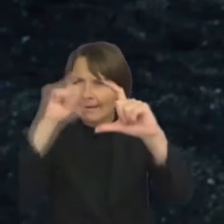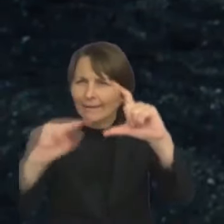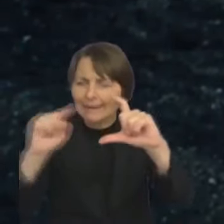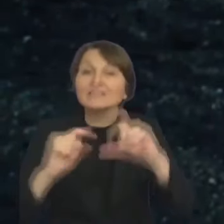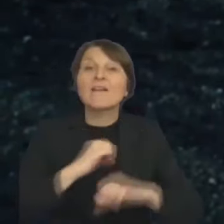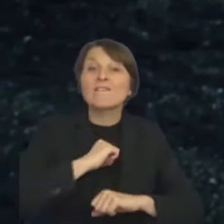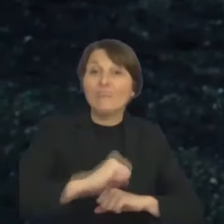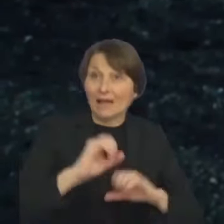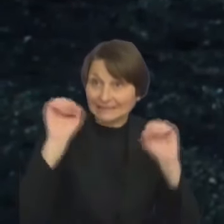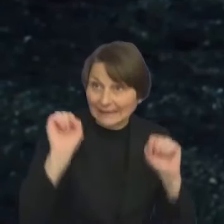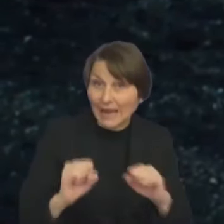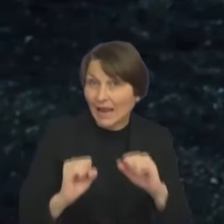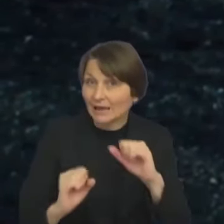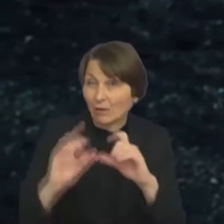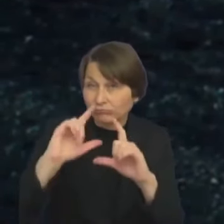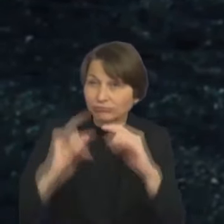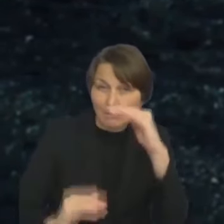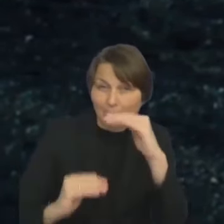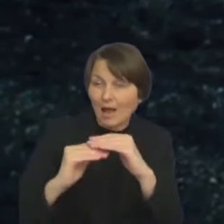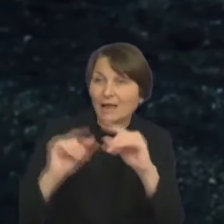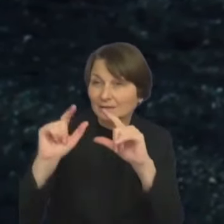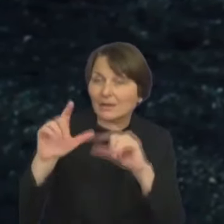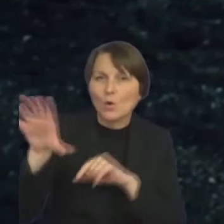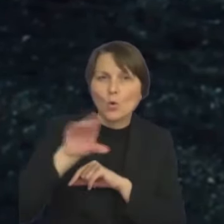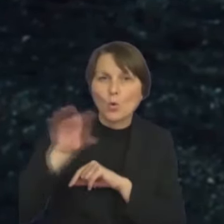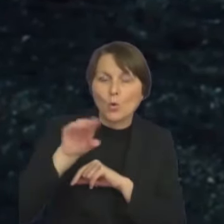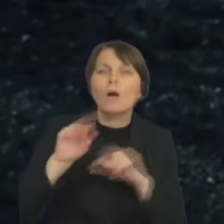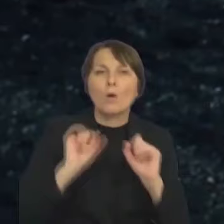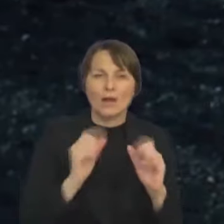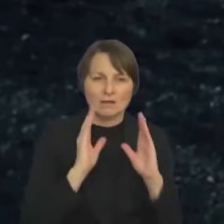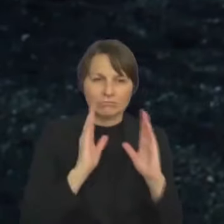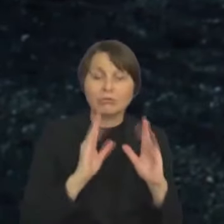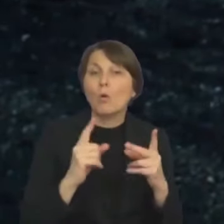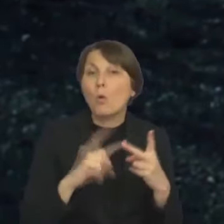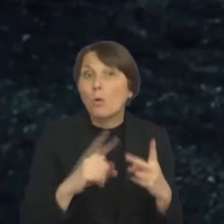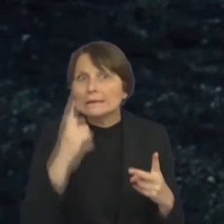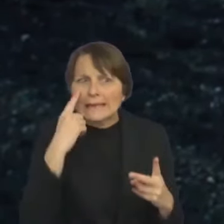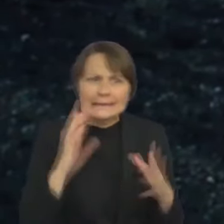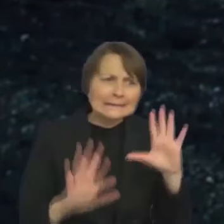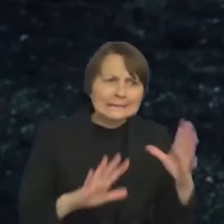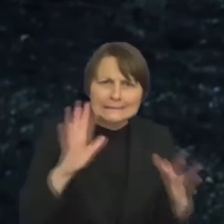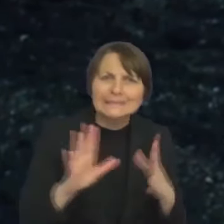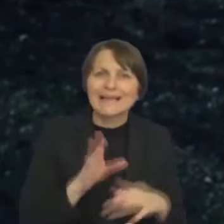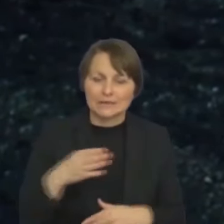the configuration of the road, for example, dangerous bends or roundabouts.